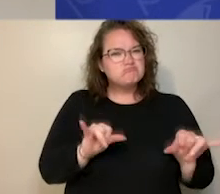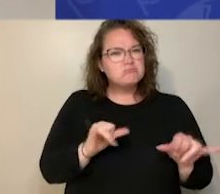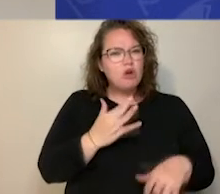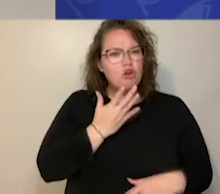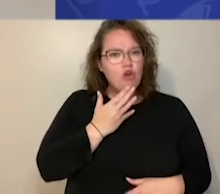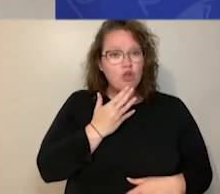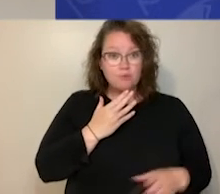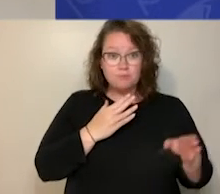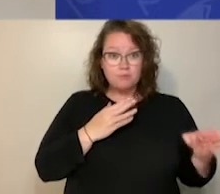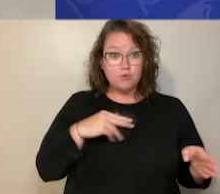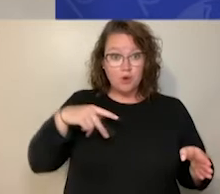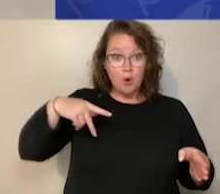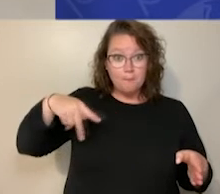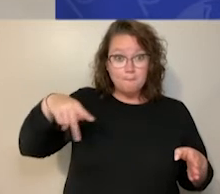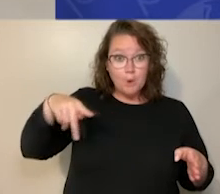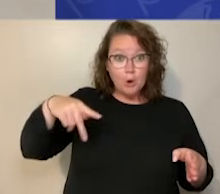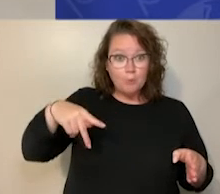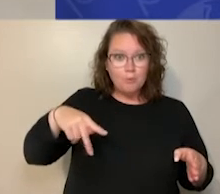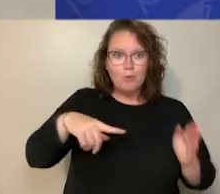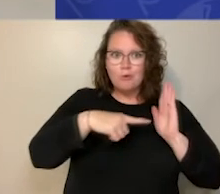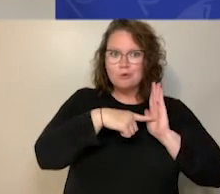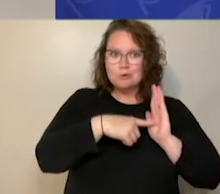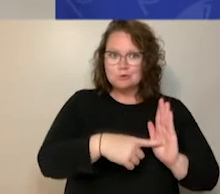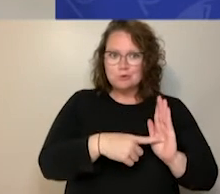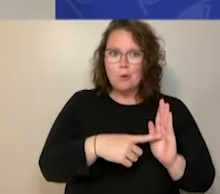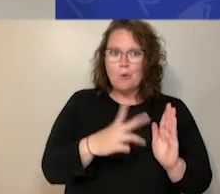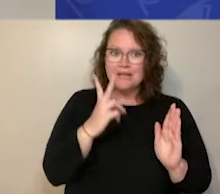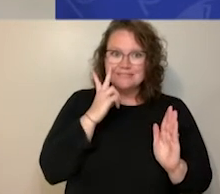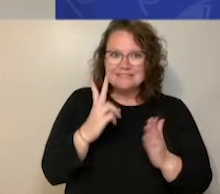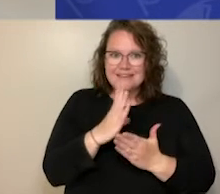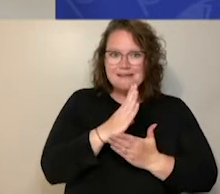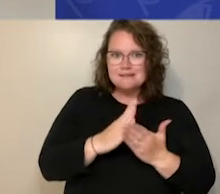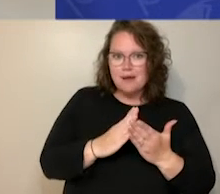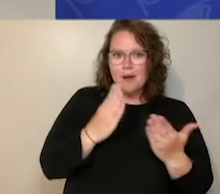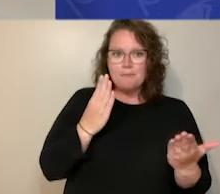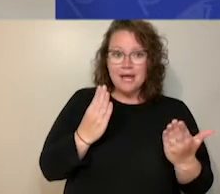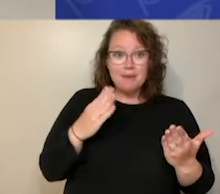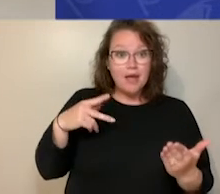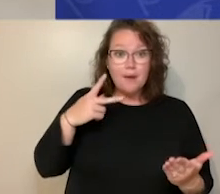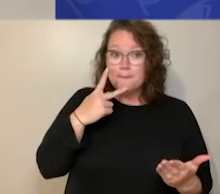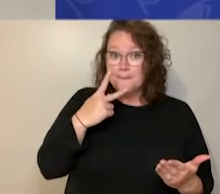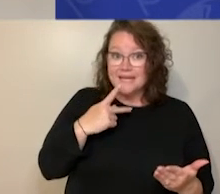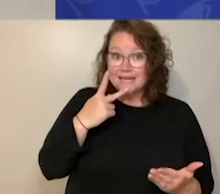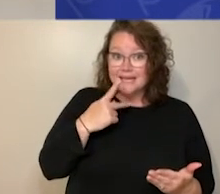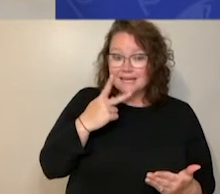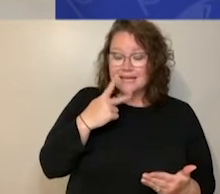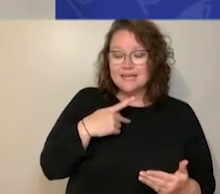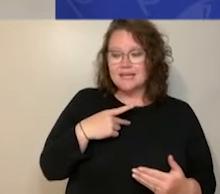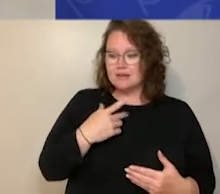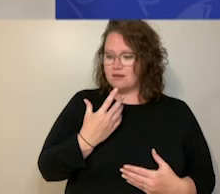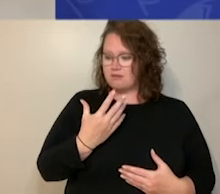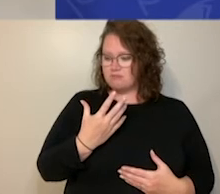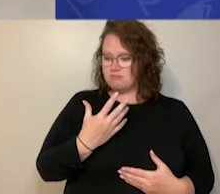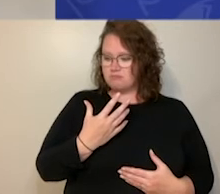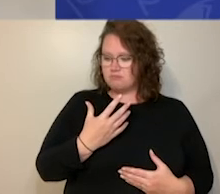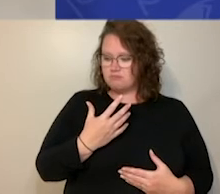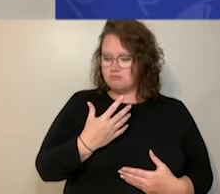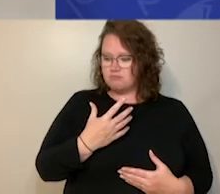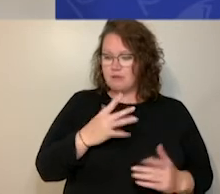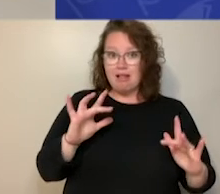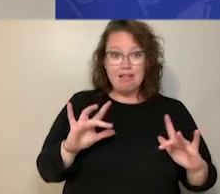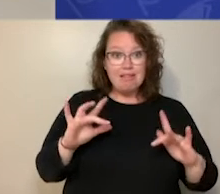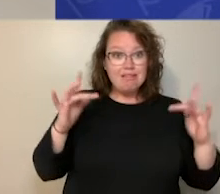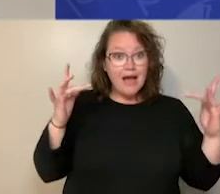But our purple marker is starting to show maybe some pink or some lighter